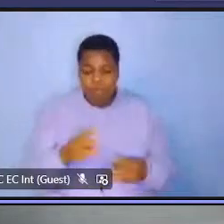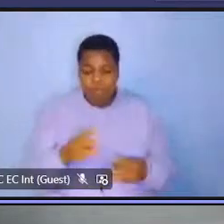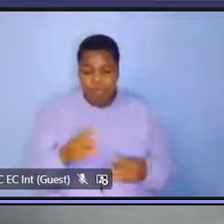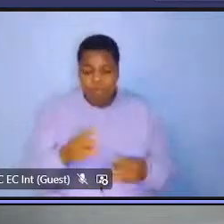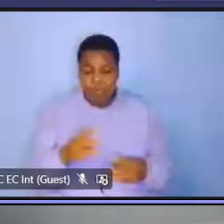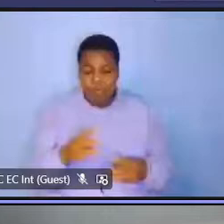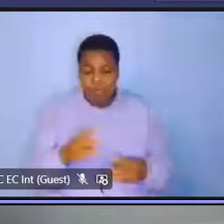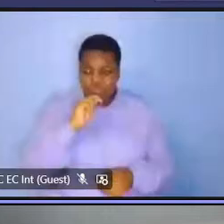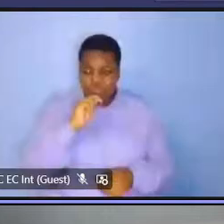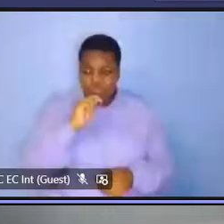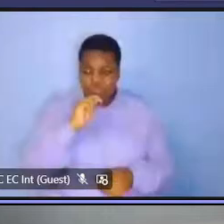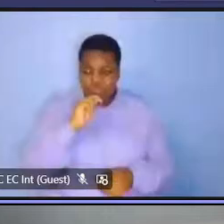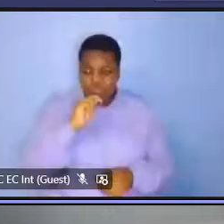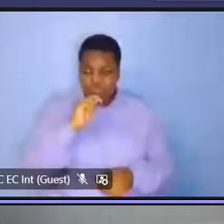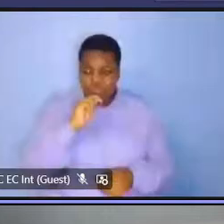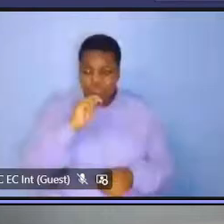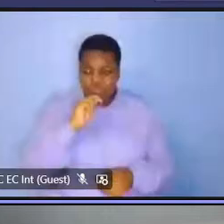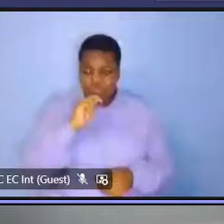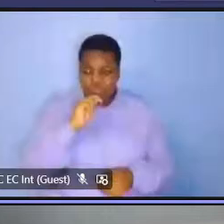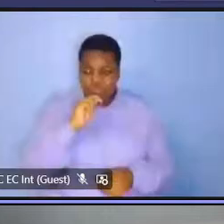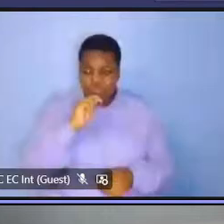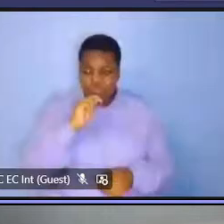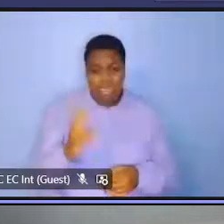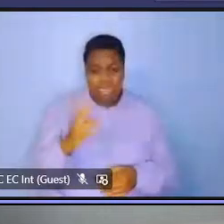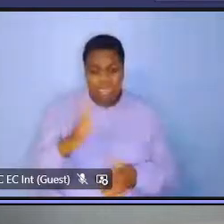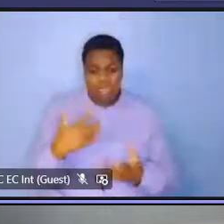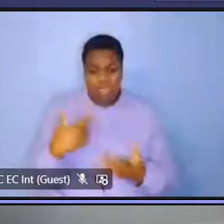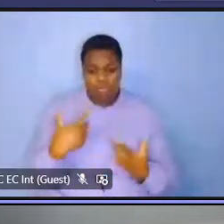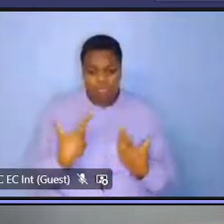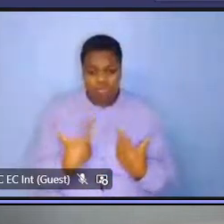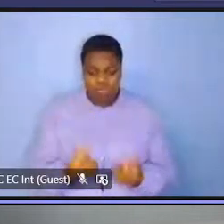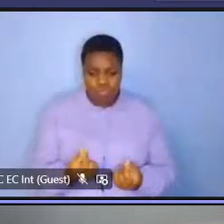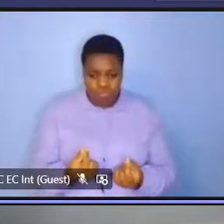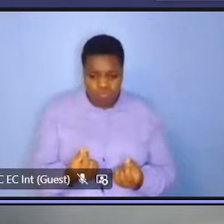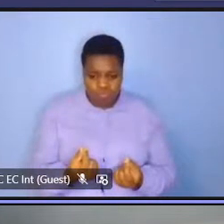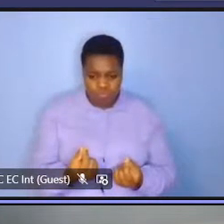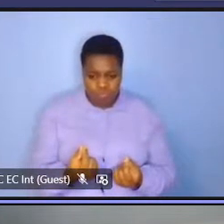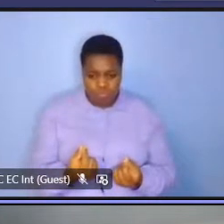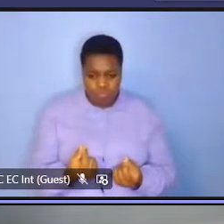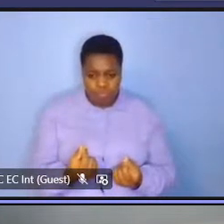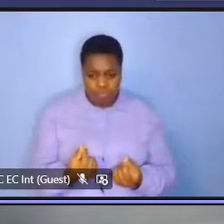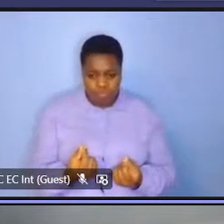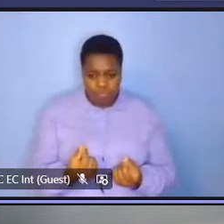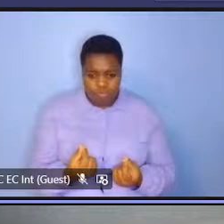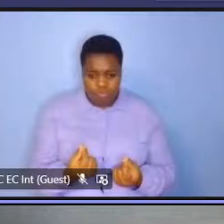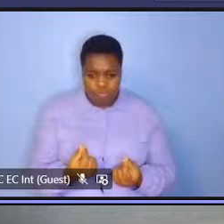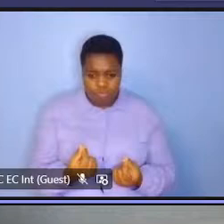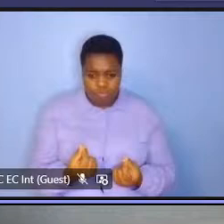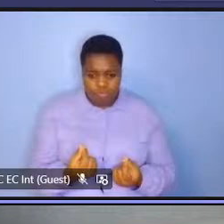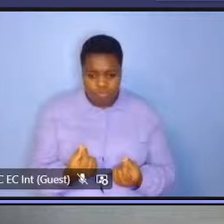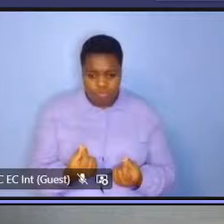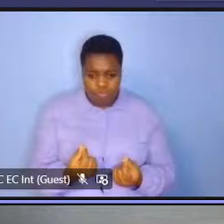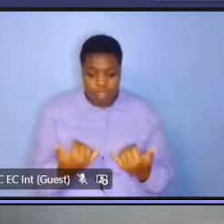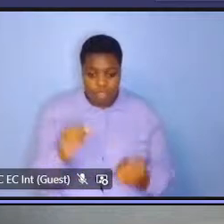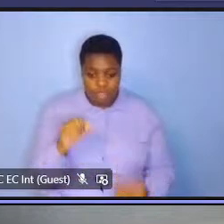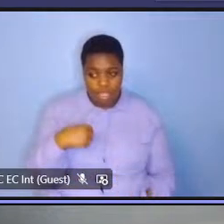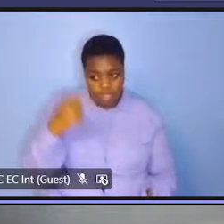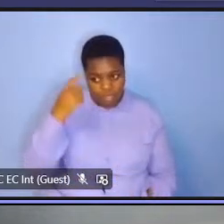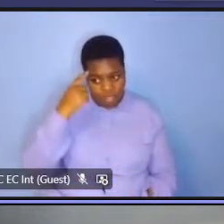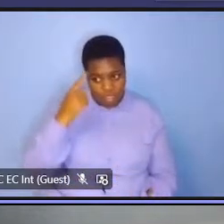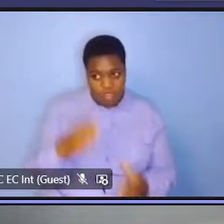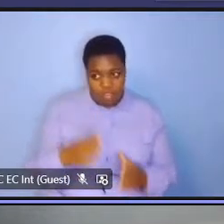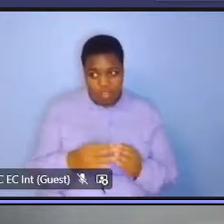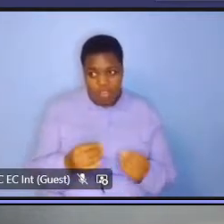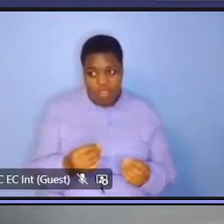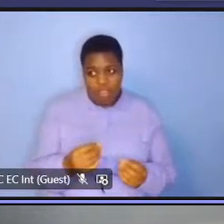giving reasonable to what is unusual, bizarre, or even threatening, as it were. Now, I think I'm going to leave it at this